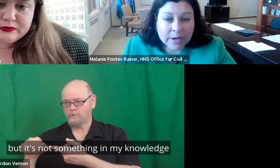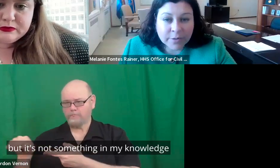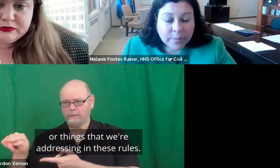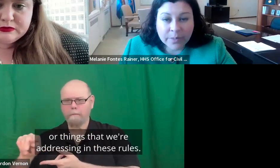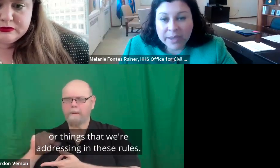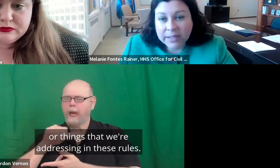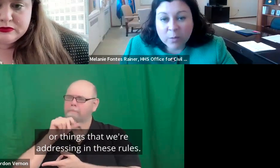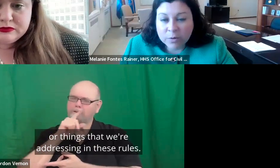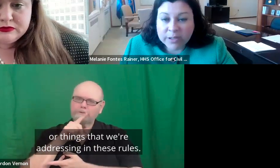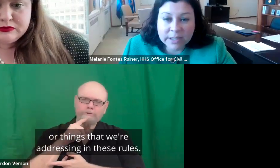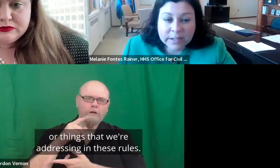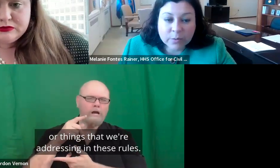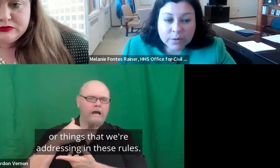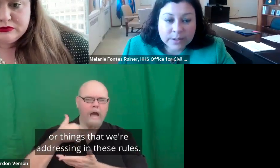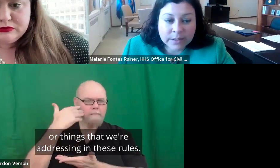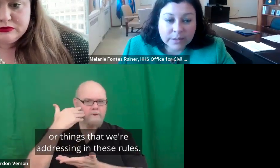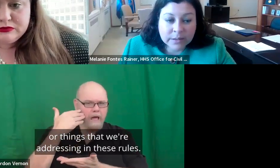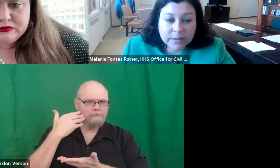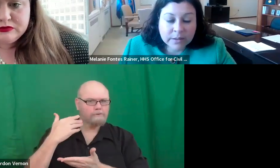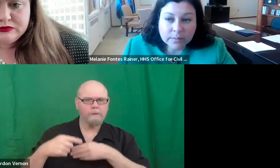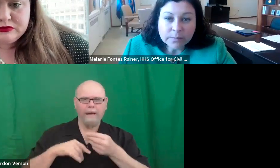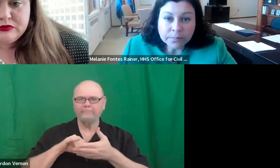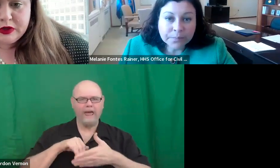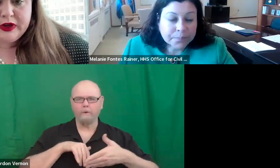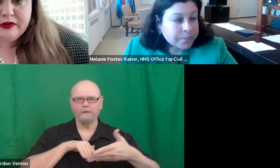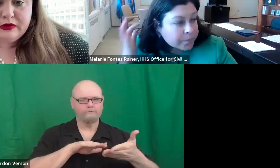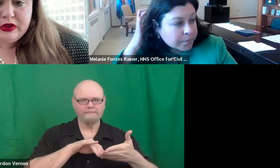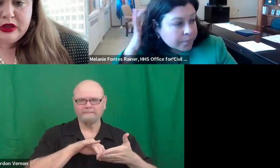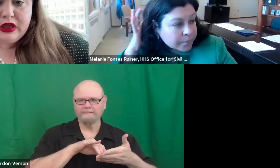my knowledge or things that we're addressing in these rules.